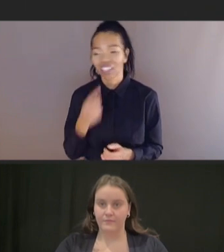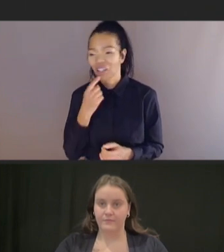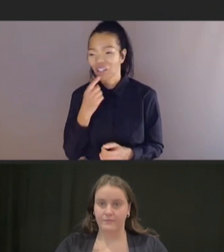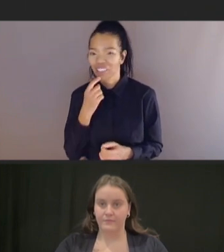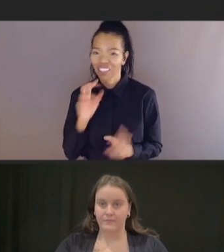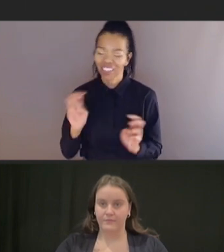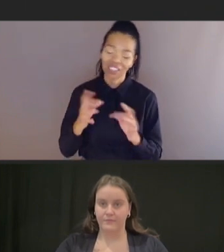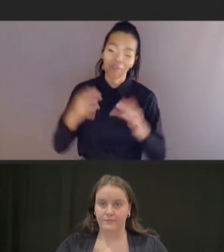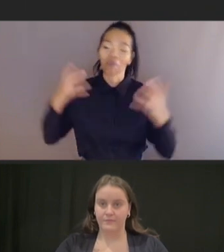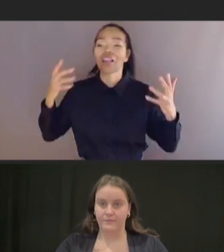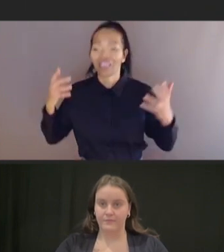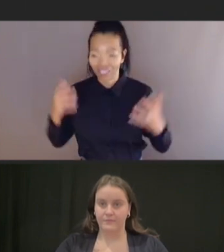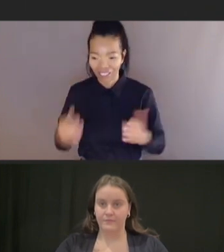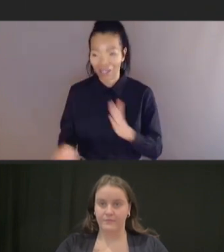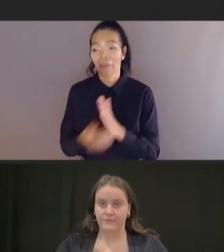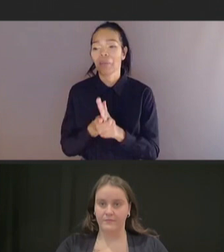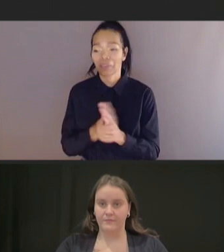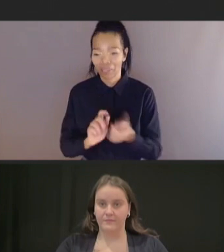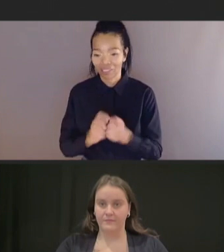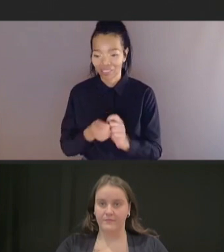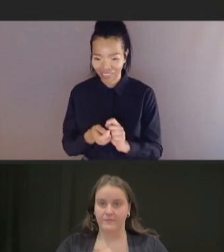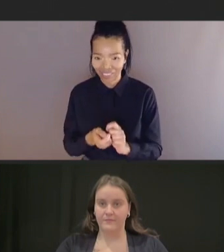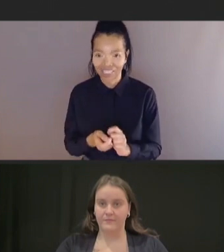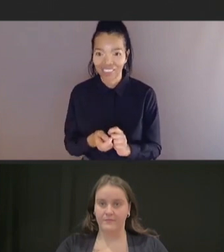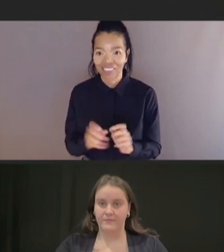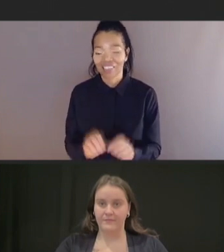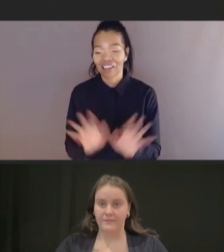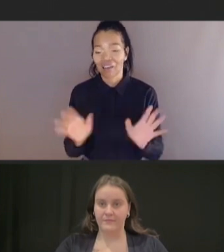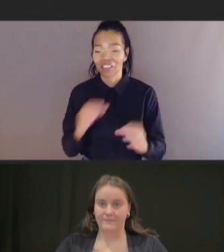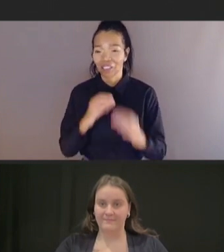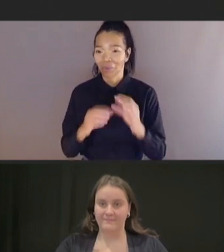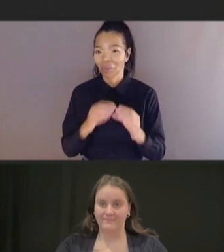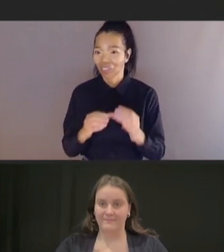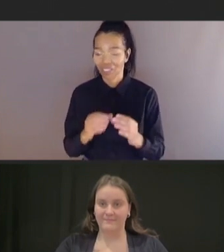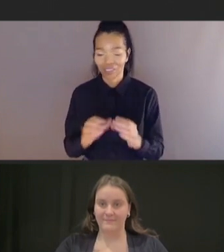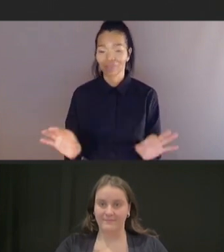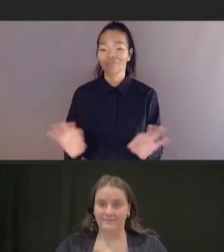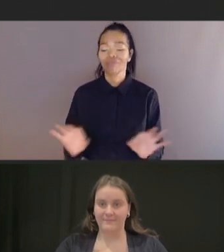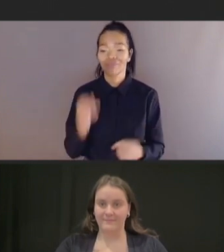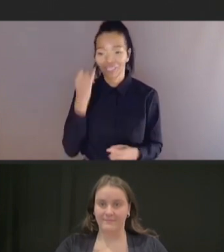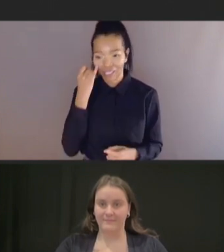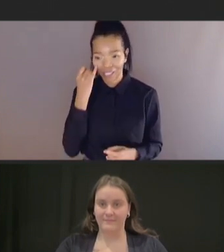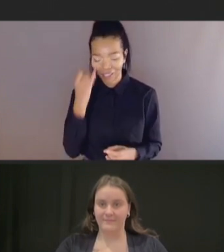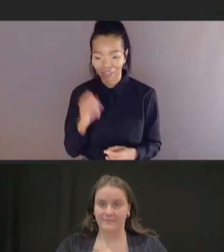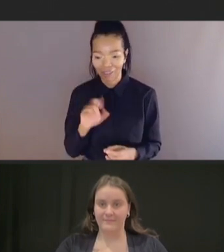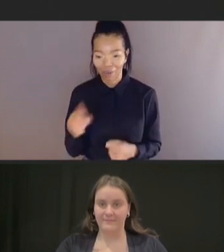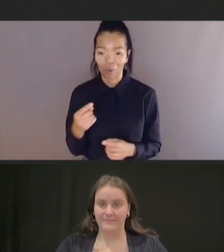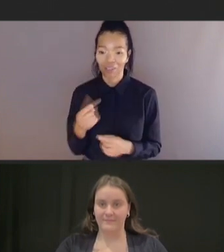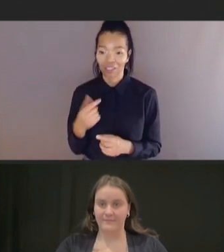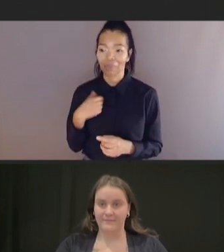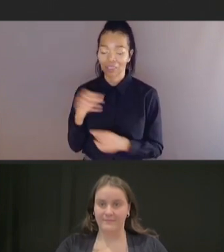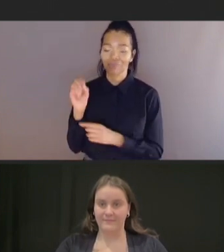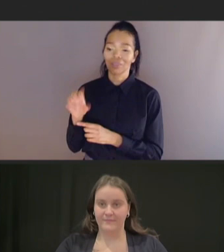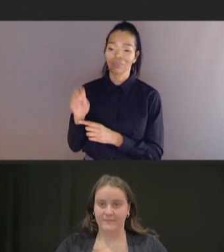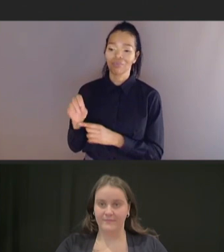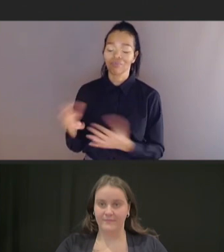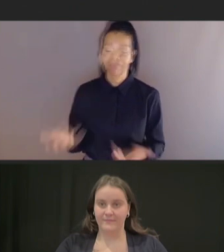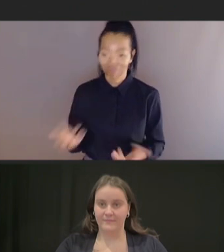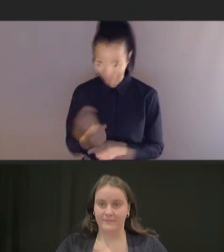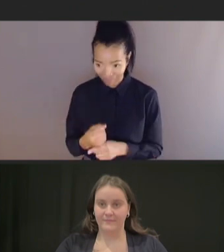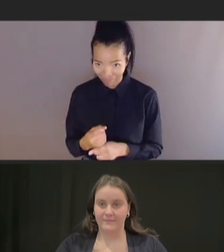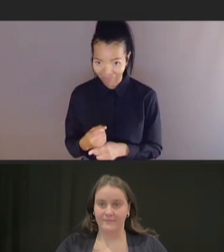Yeah. Because obviously communication is of no value if it's one directional. Jewel?